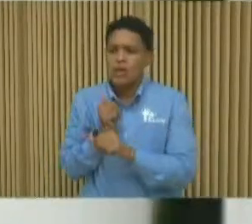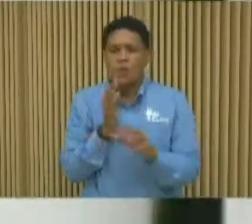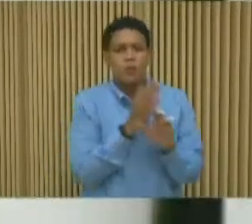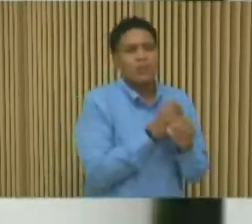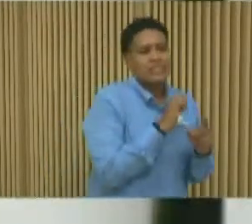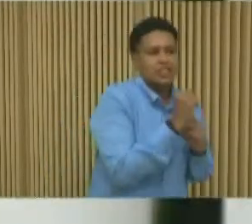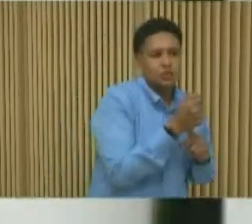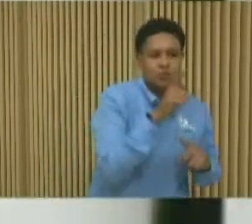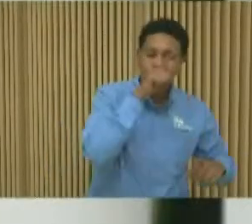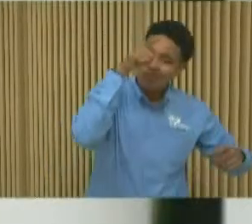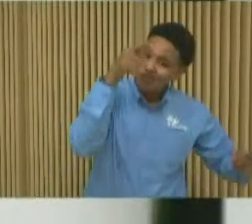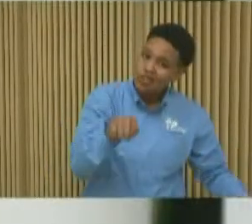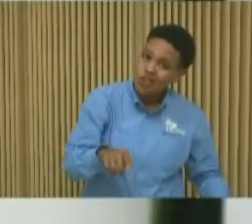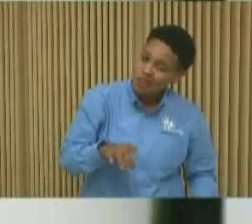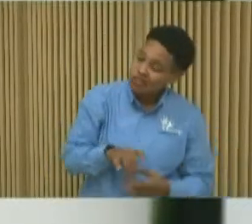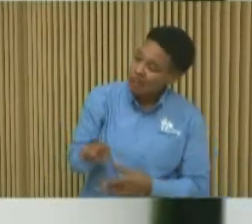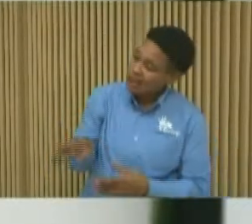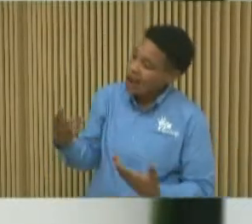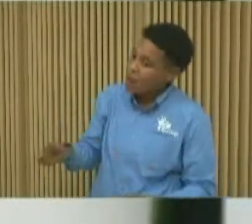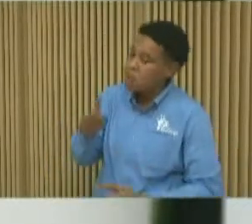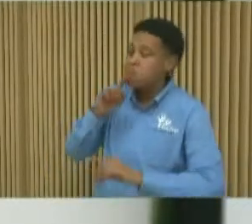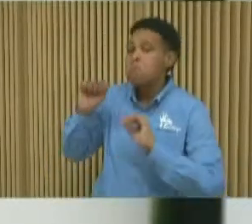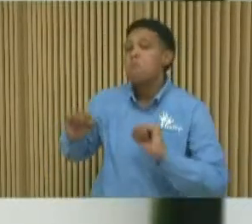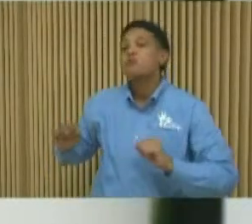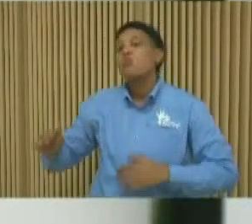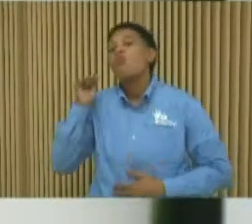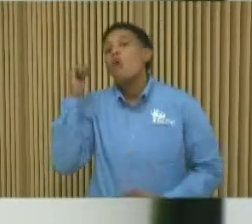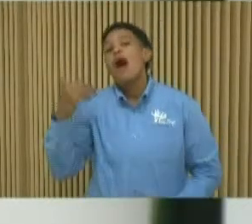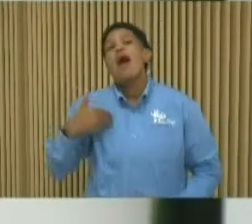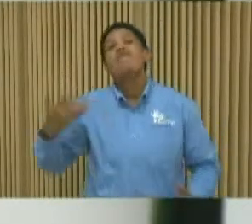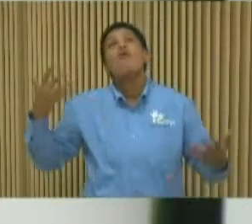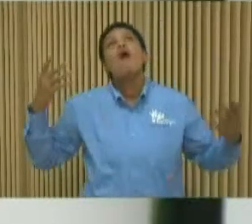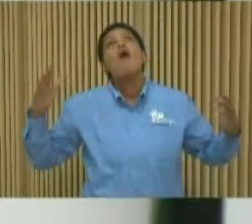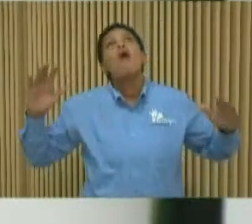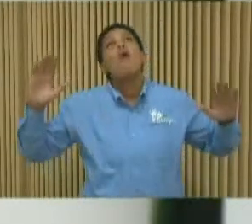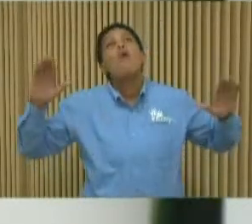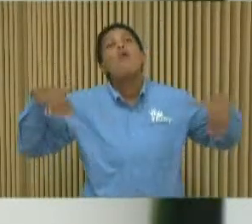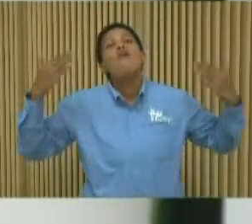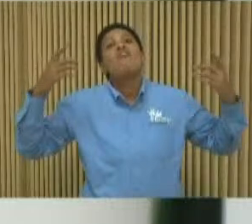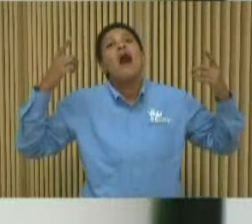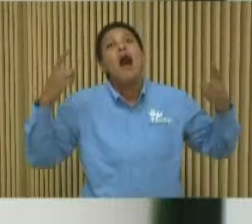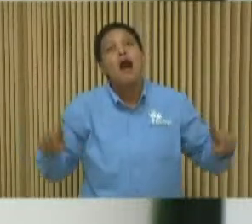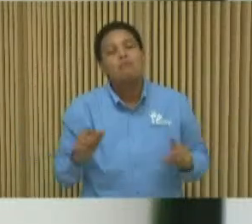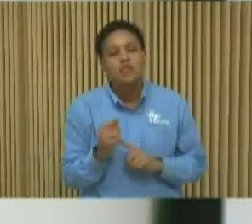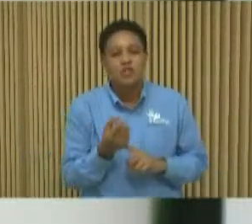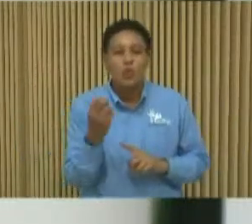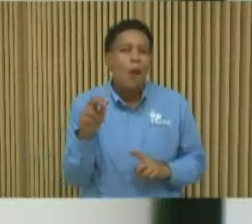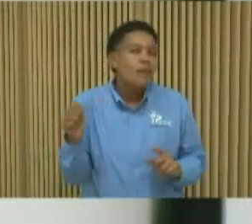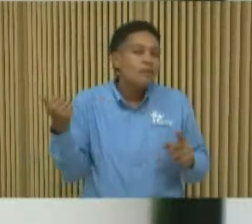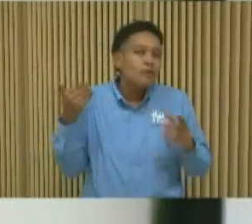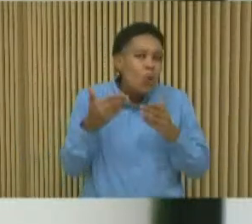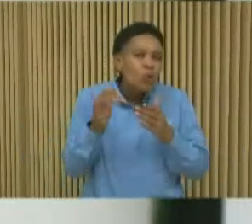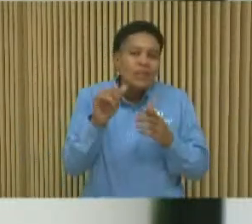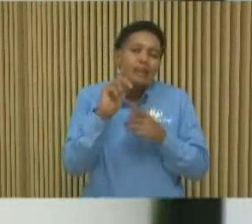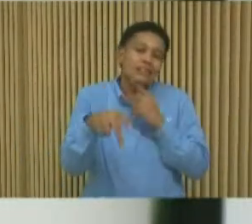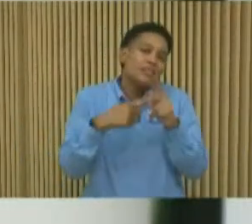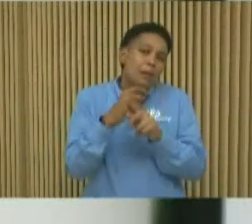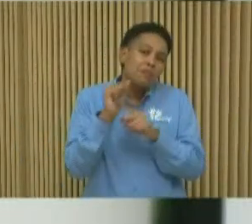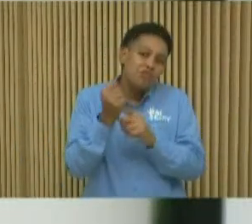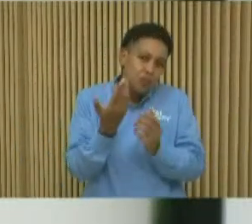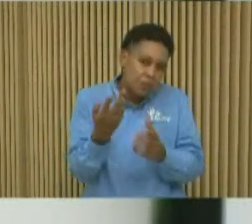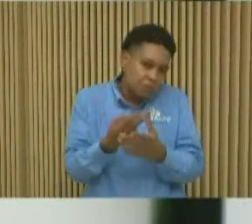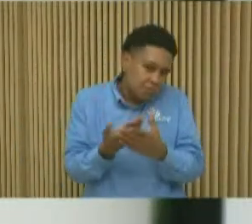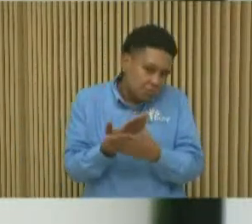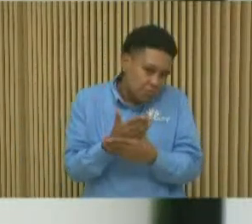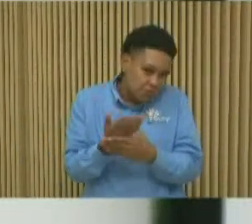as a result of that, there possibly will not be a reoccurrence of anything or anything close to that kind of situation between the two of